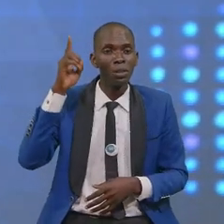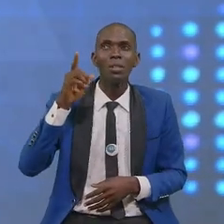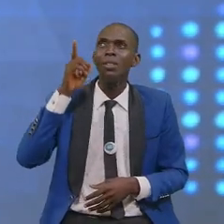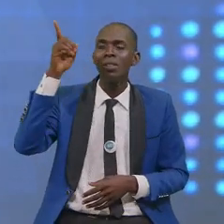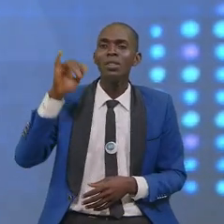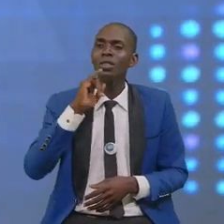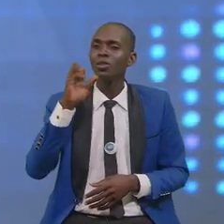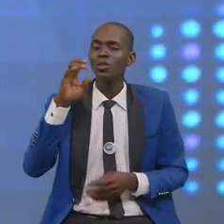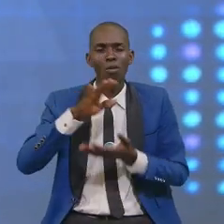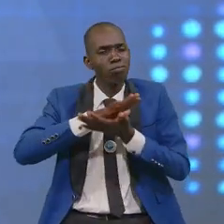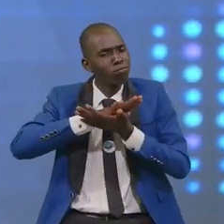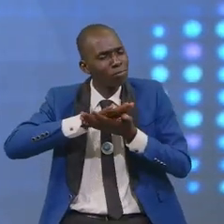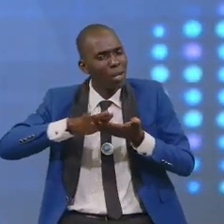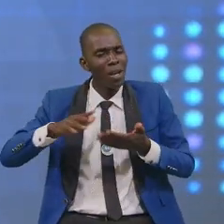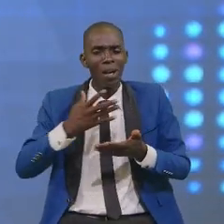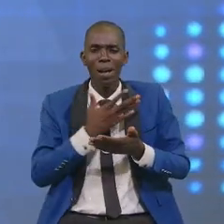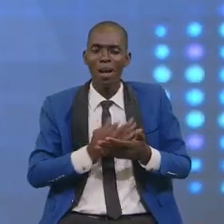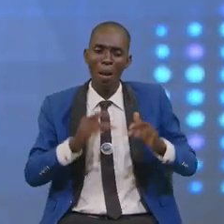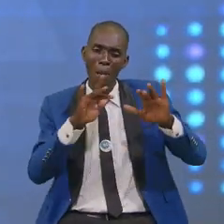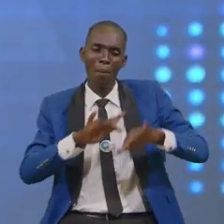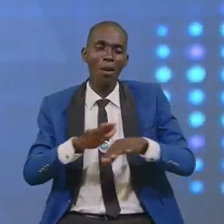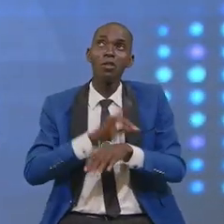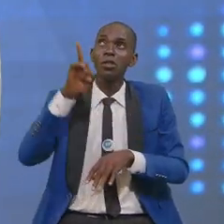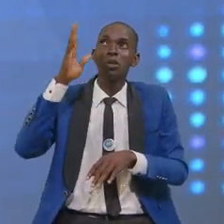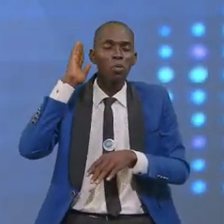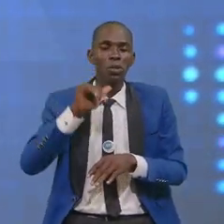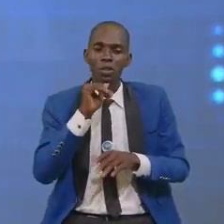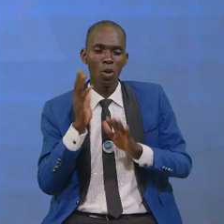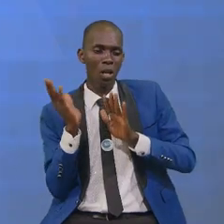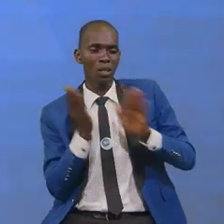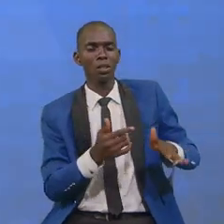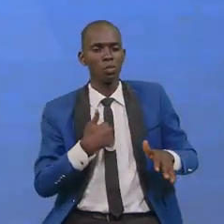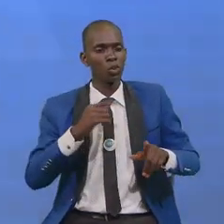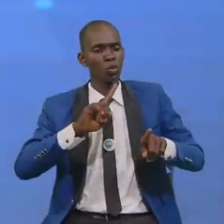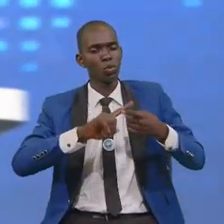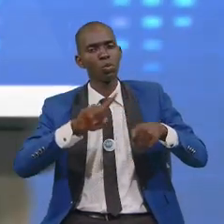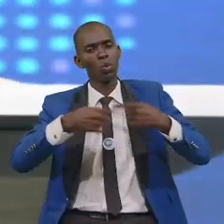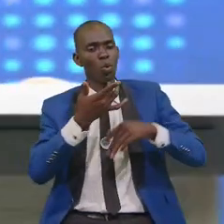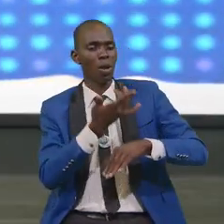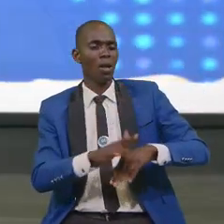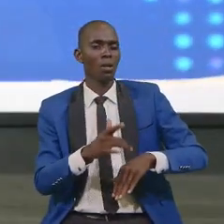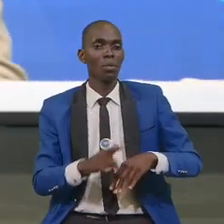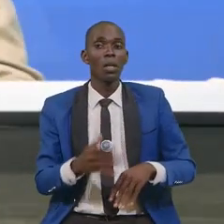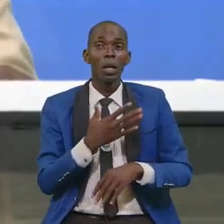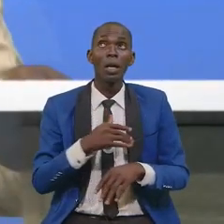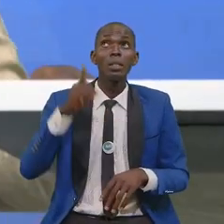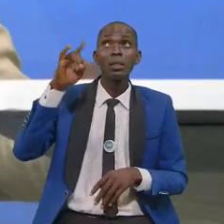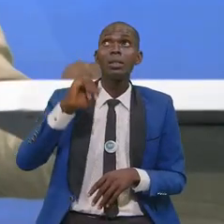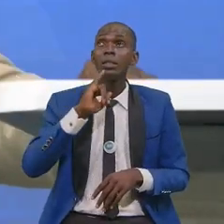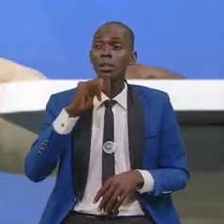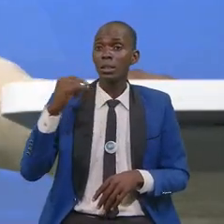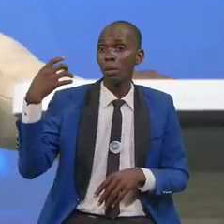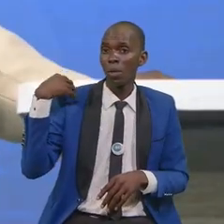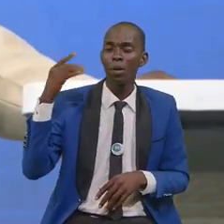and merciful. He will not allow me to go empty handed. And he is master, and he'll become my